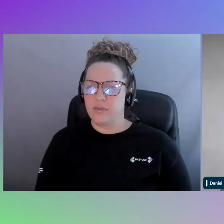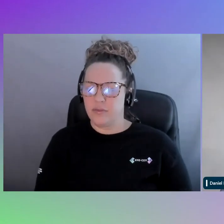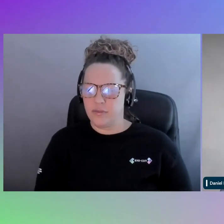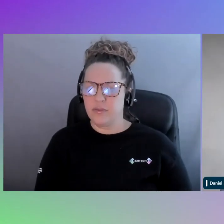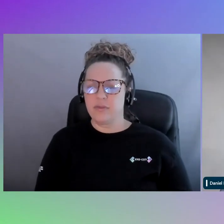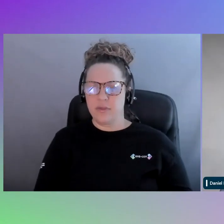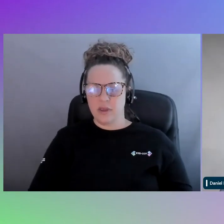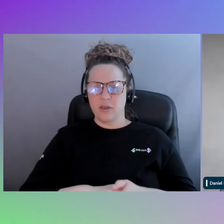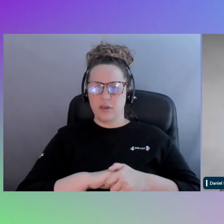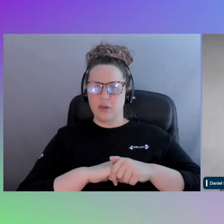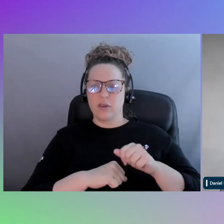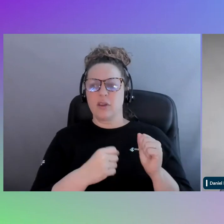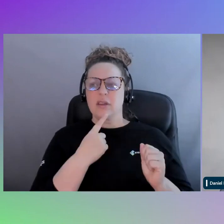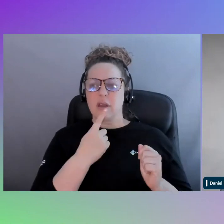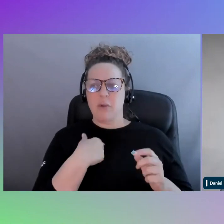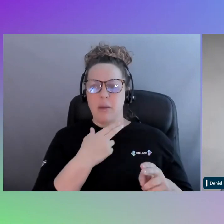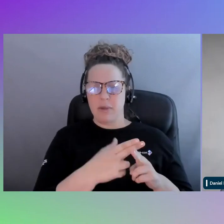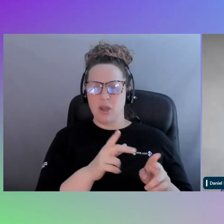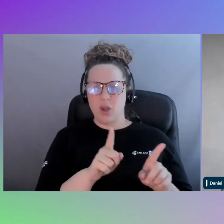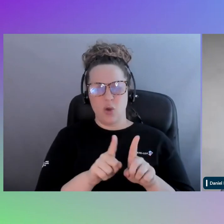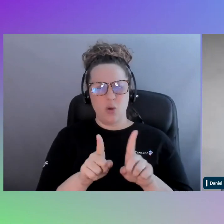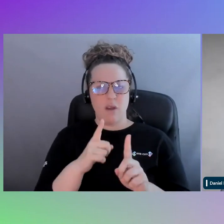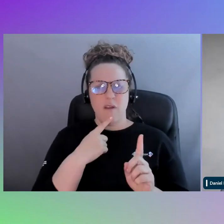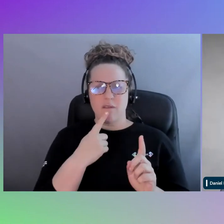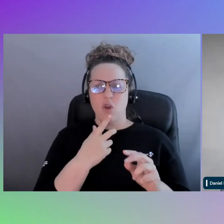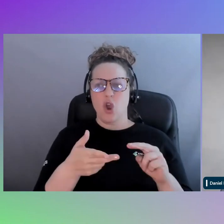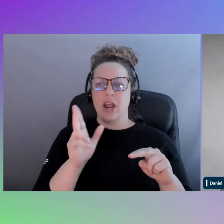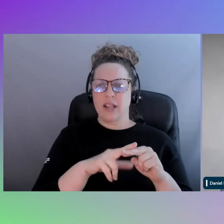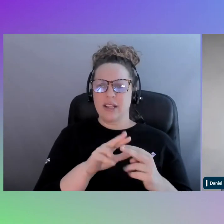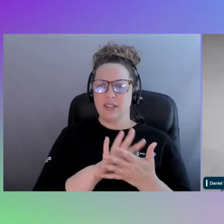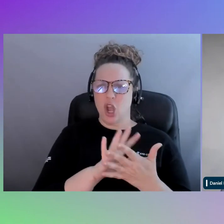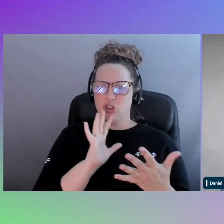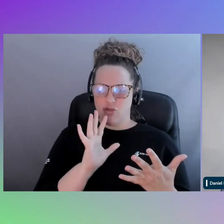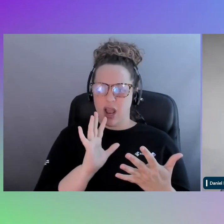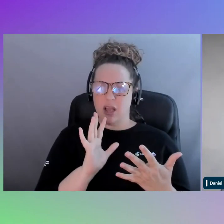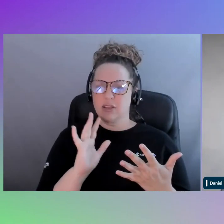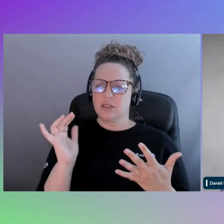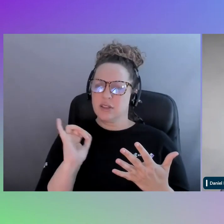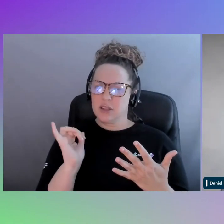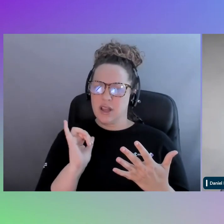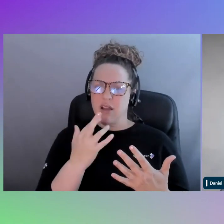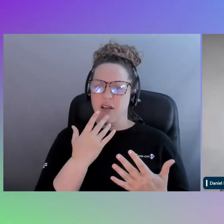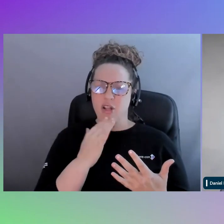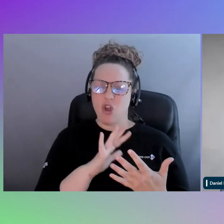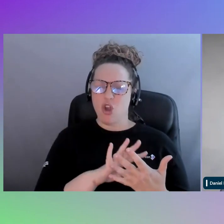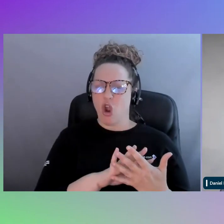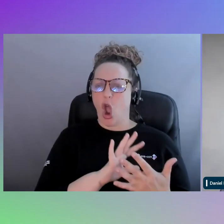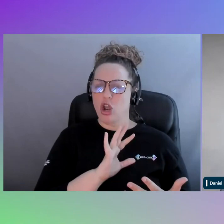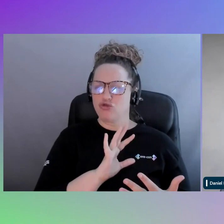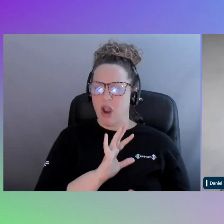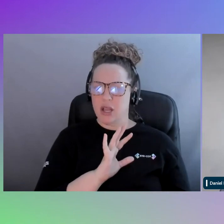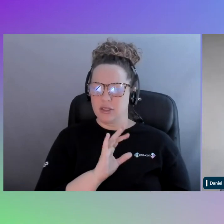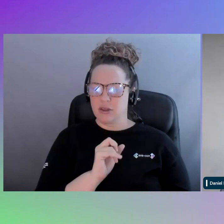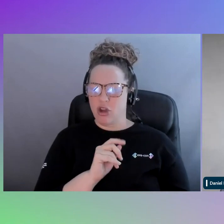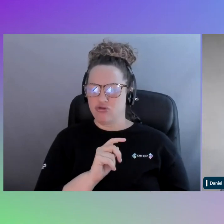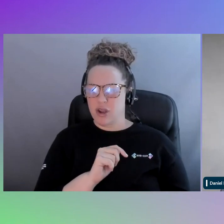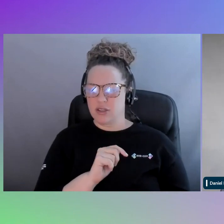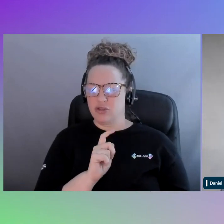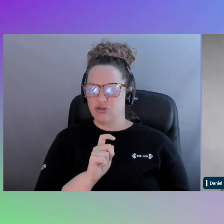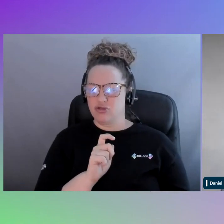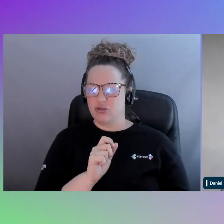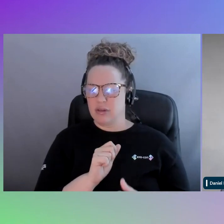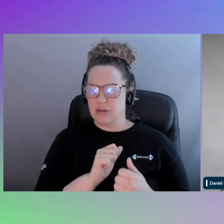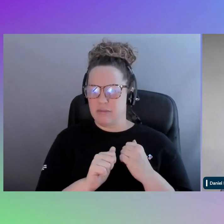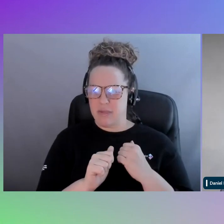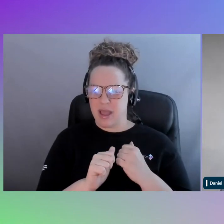that so for example, for increased contrast, like color contrast should, in my opinion, pass